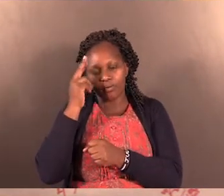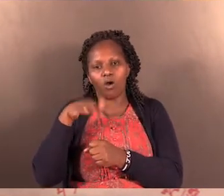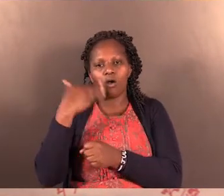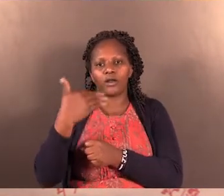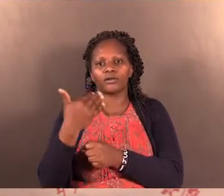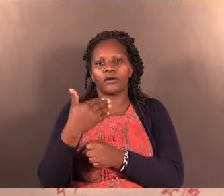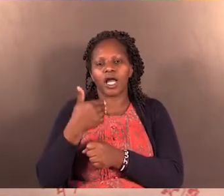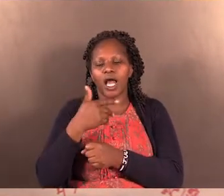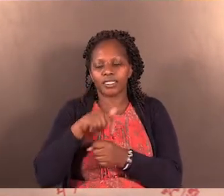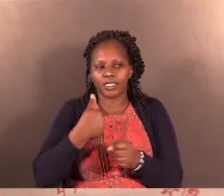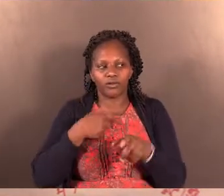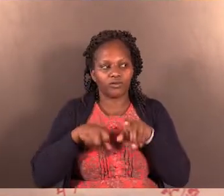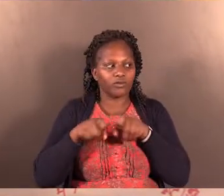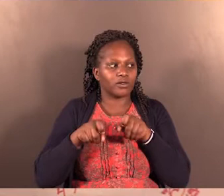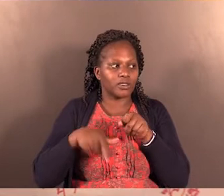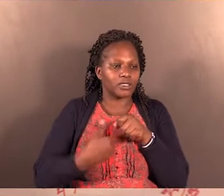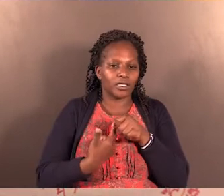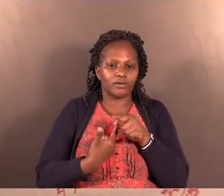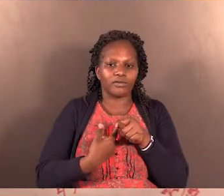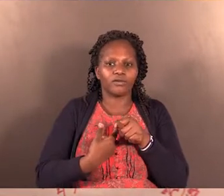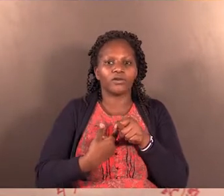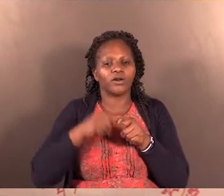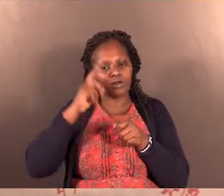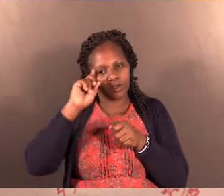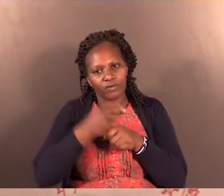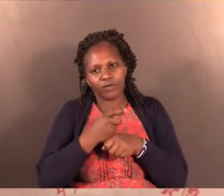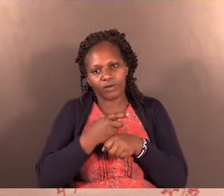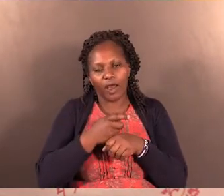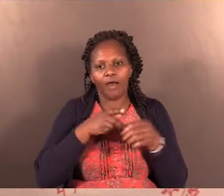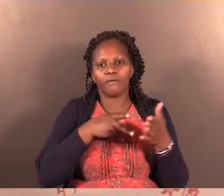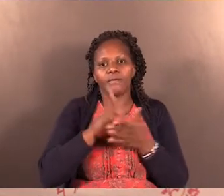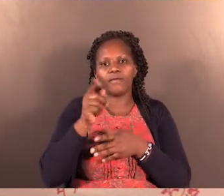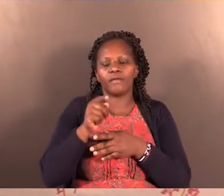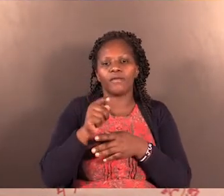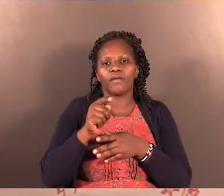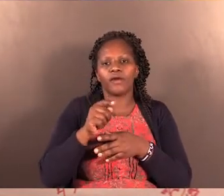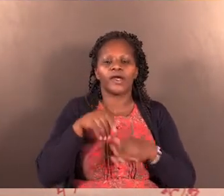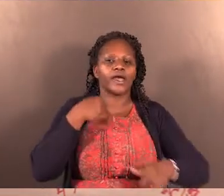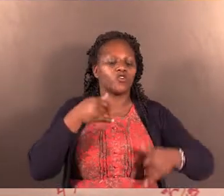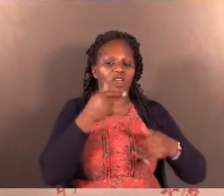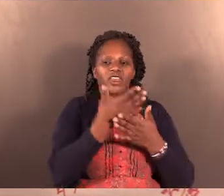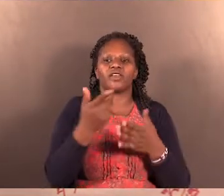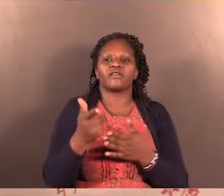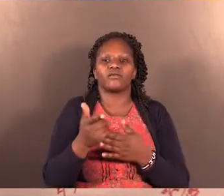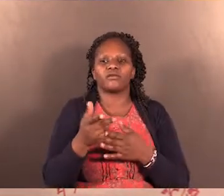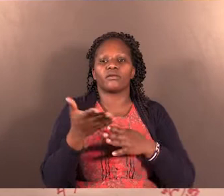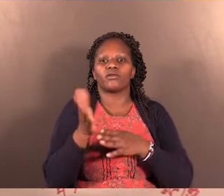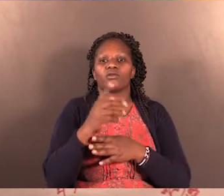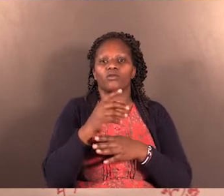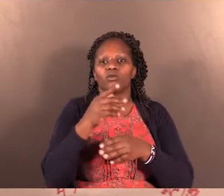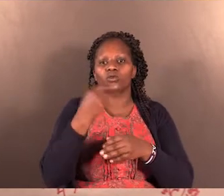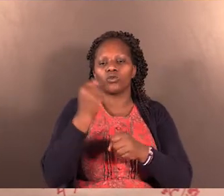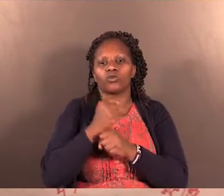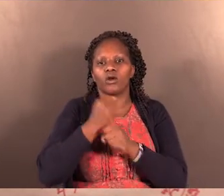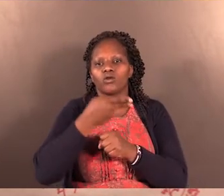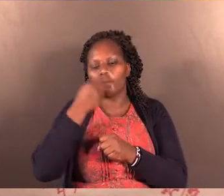to always have self-control in yourself, refuse or move away from those enticing things and go to do the